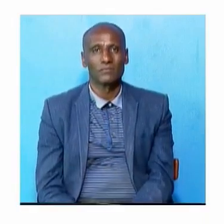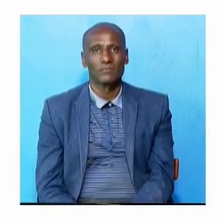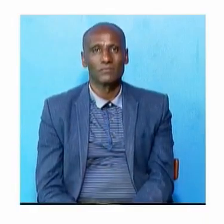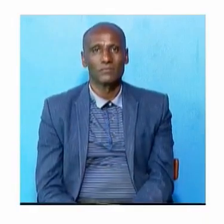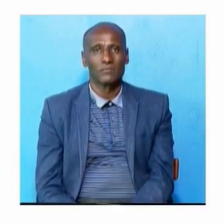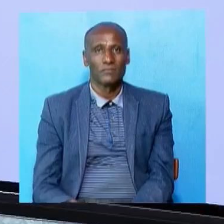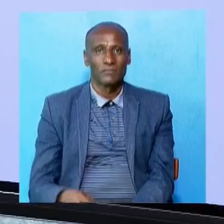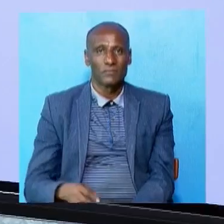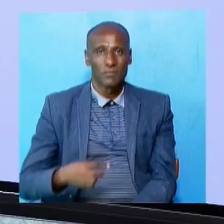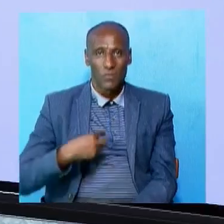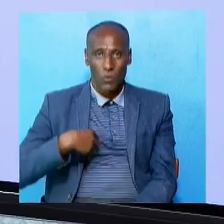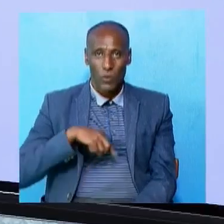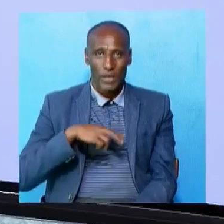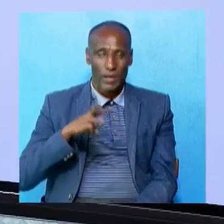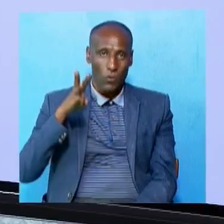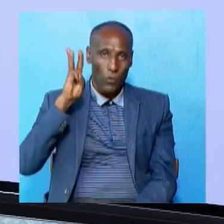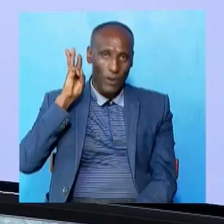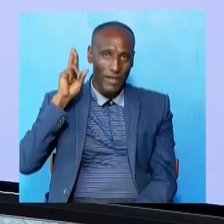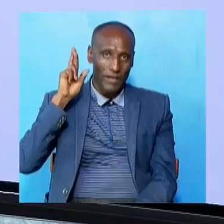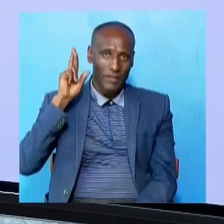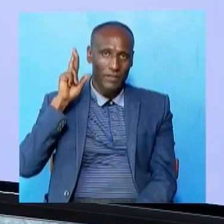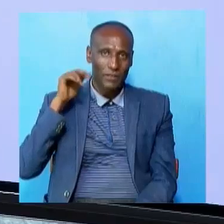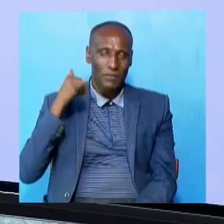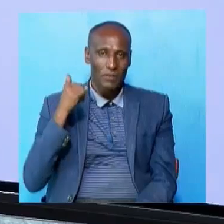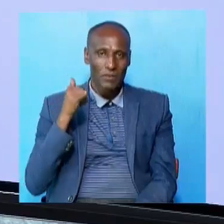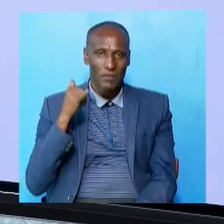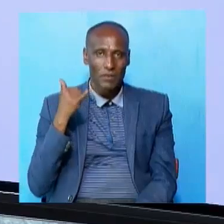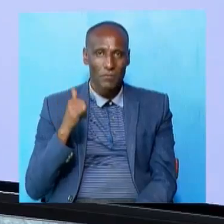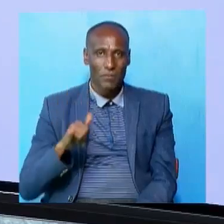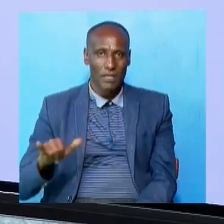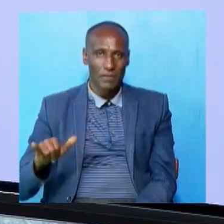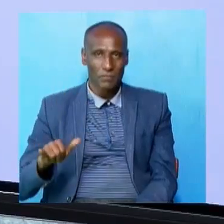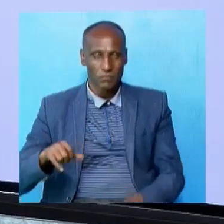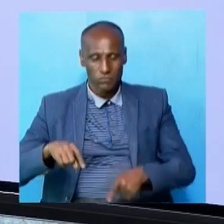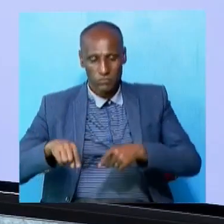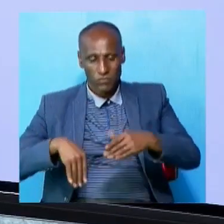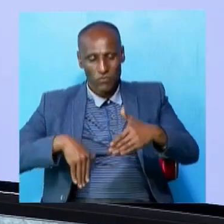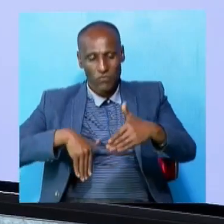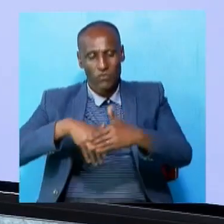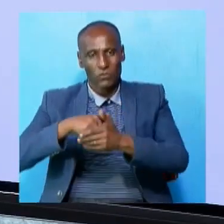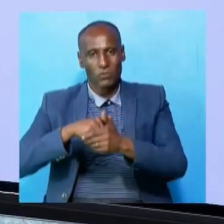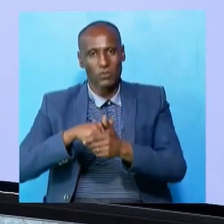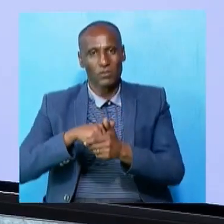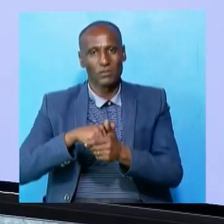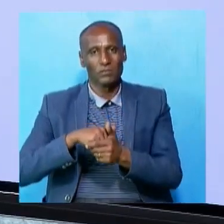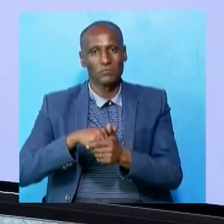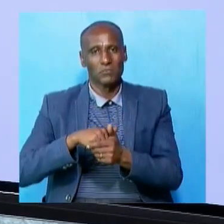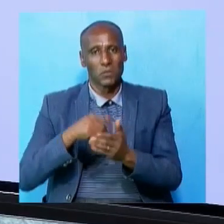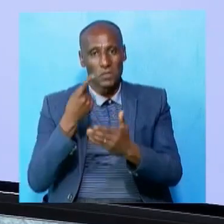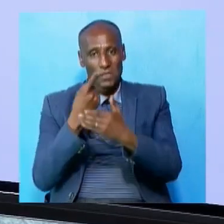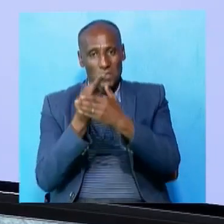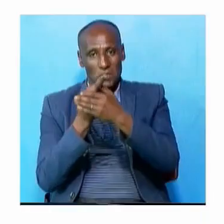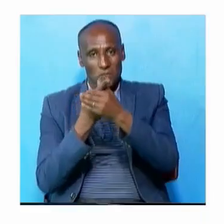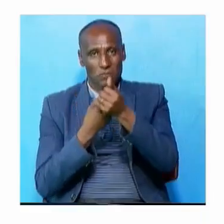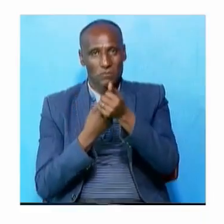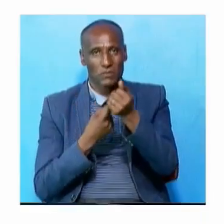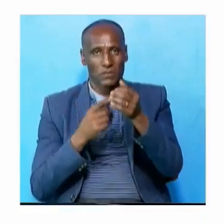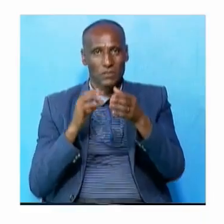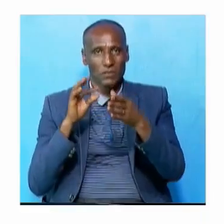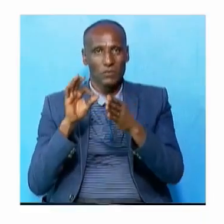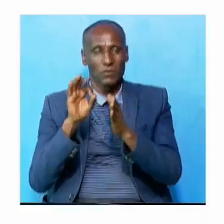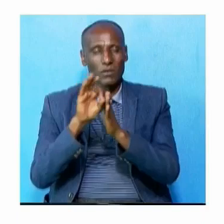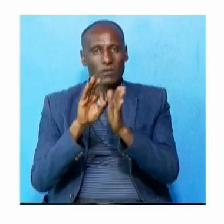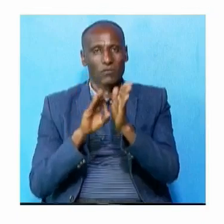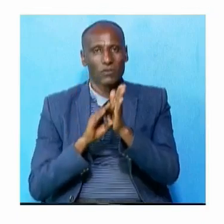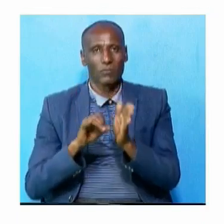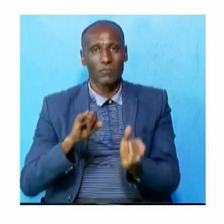We were playing football. Yes? Or you can say in a singular form, I was